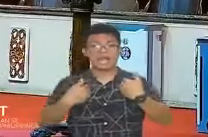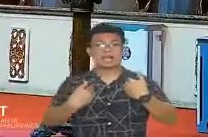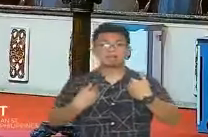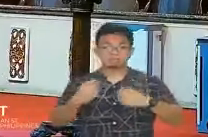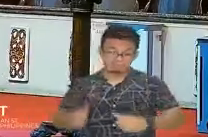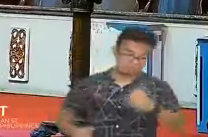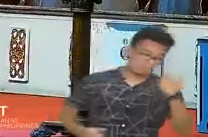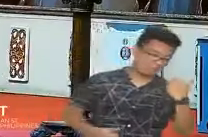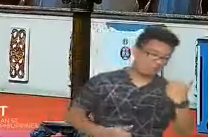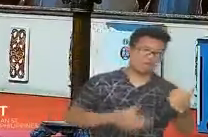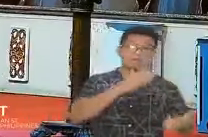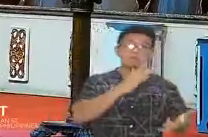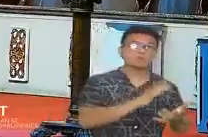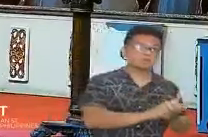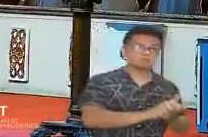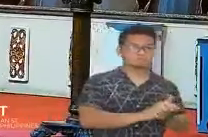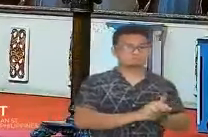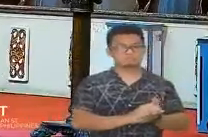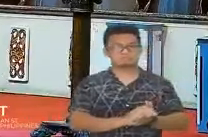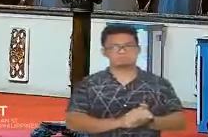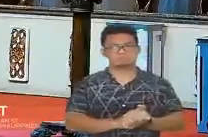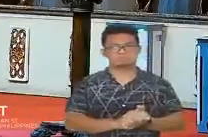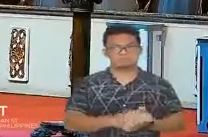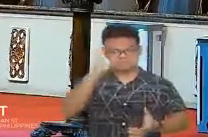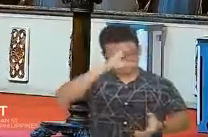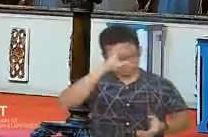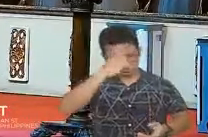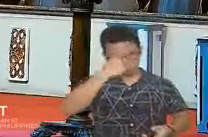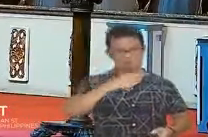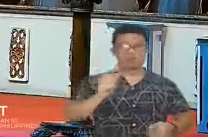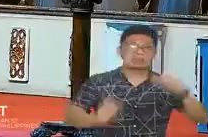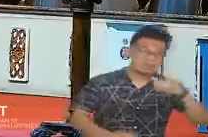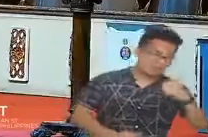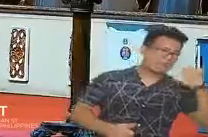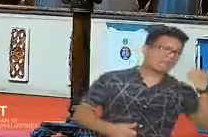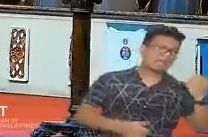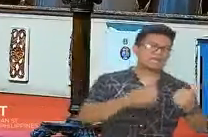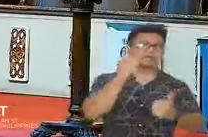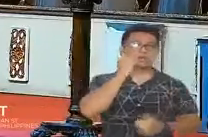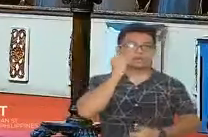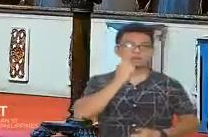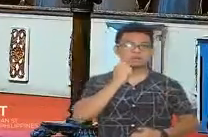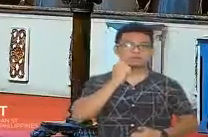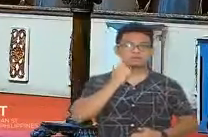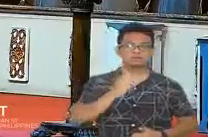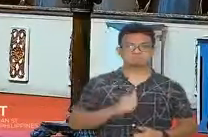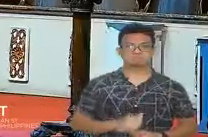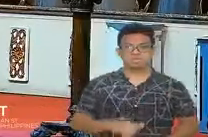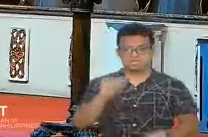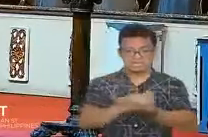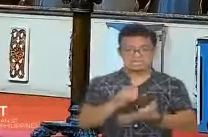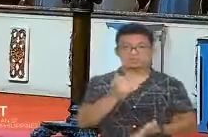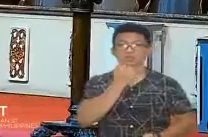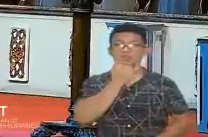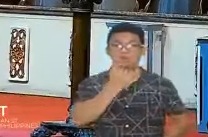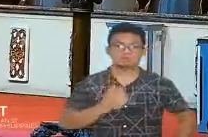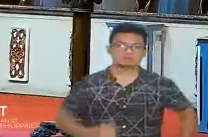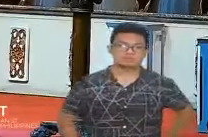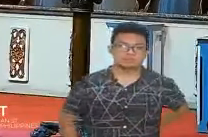na. Maminyo mo, mangita ka mong laing babae. Minyo na, nangita pag lalaing